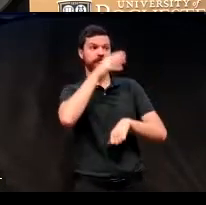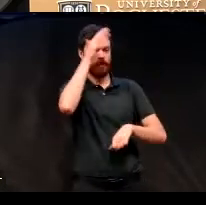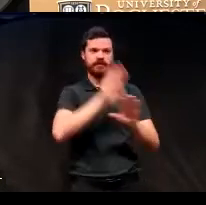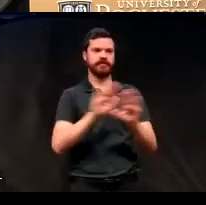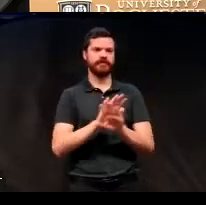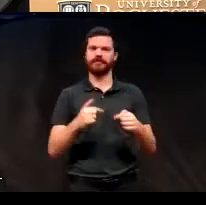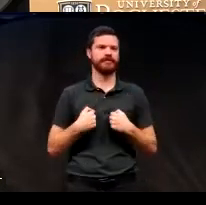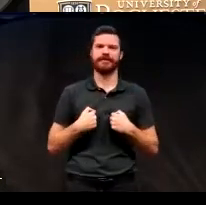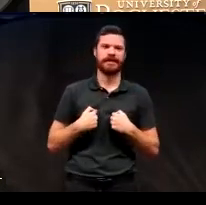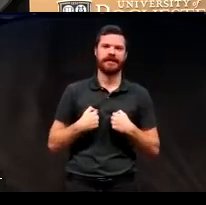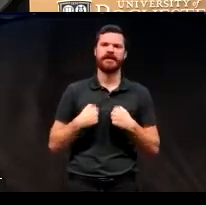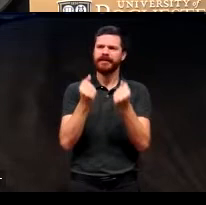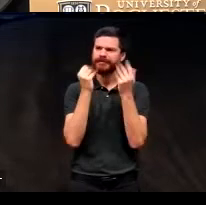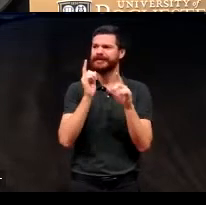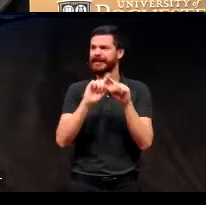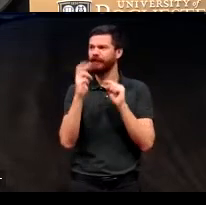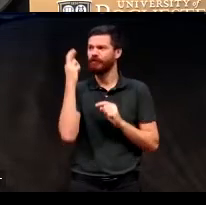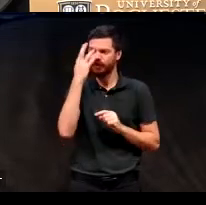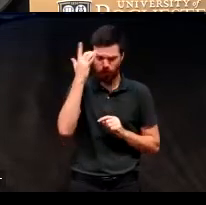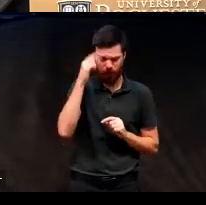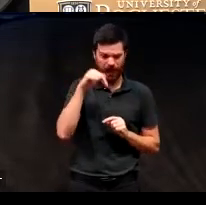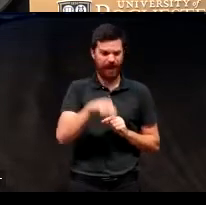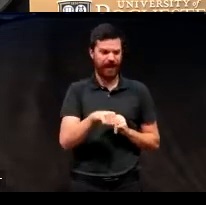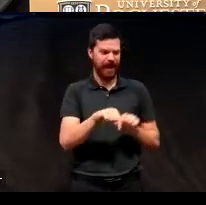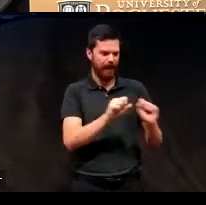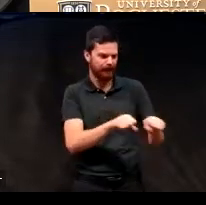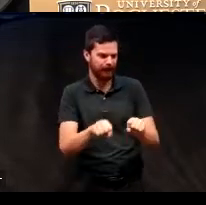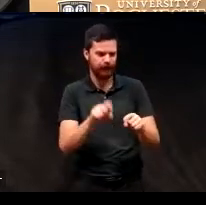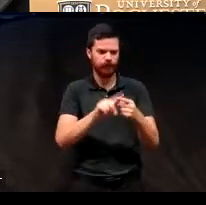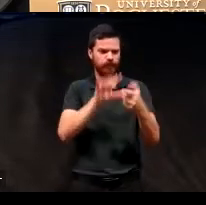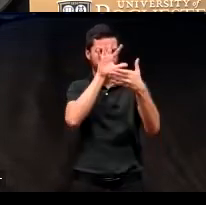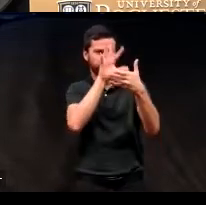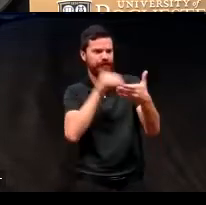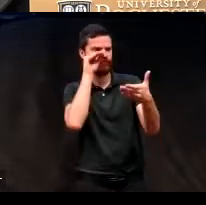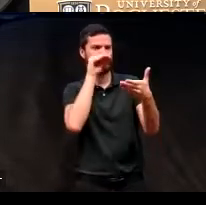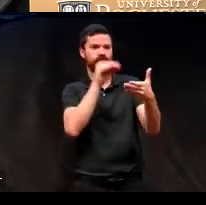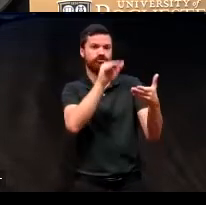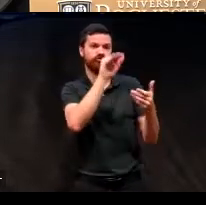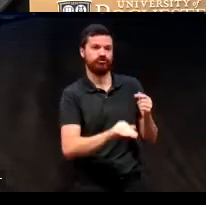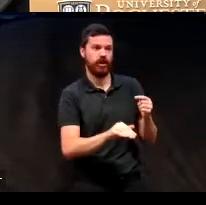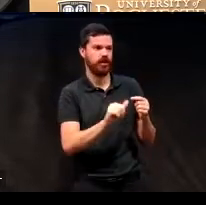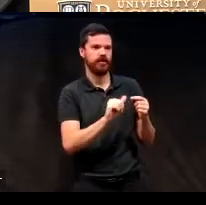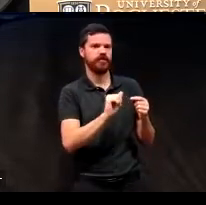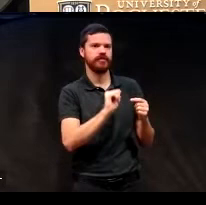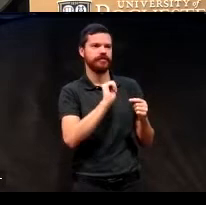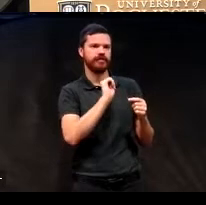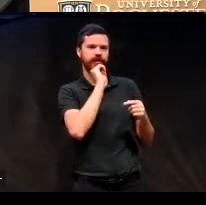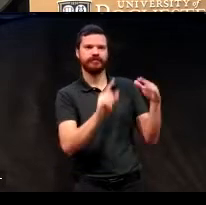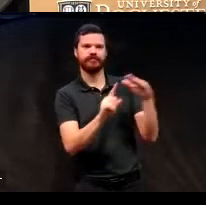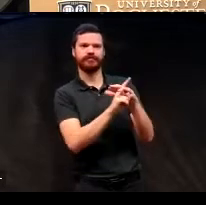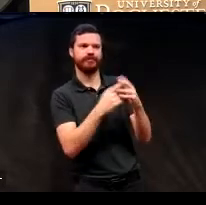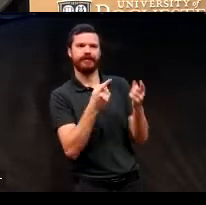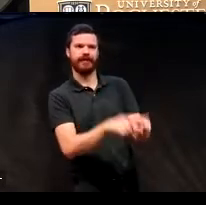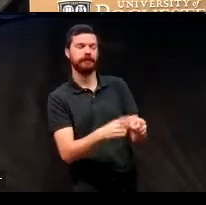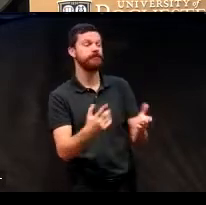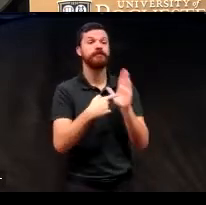There are lots of reasons why this capacity or this ability to mirror your child does not exist. So for